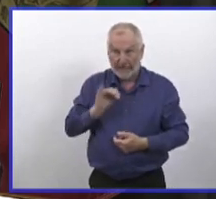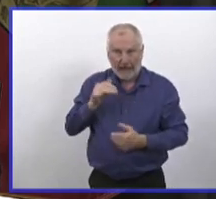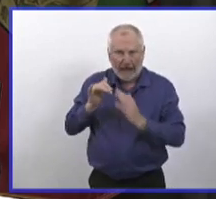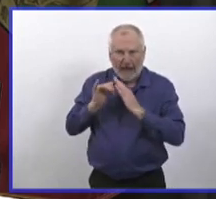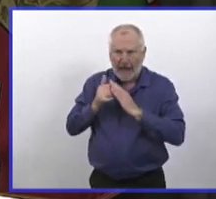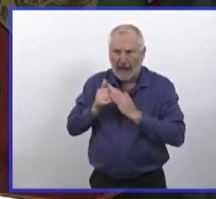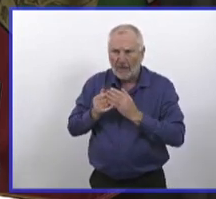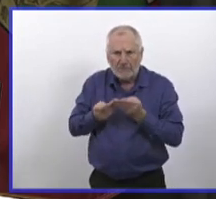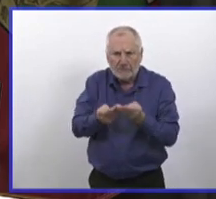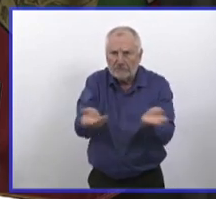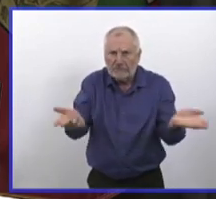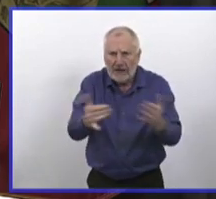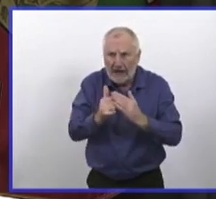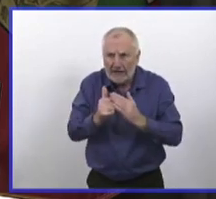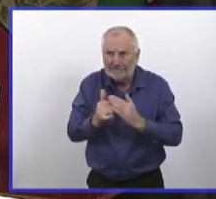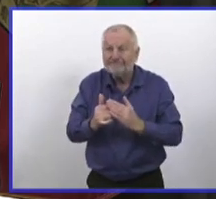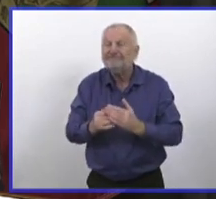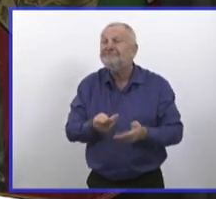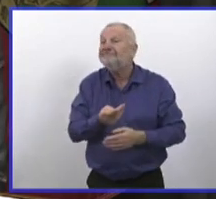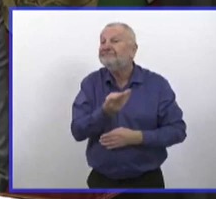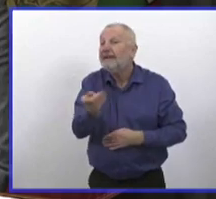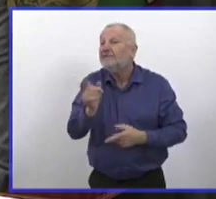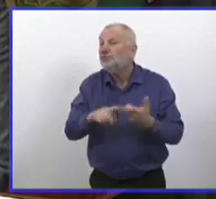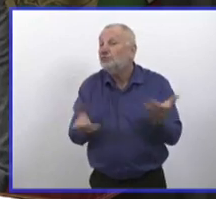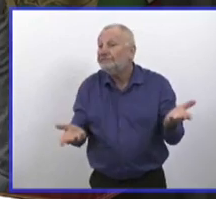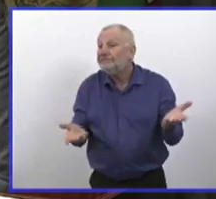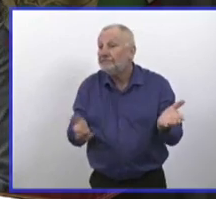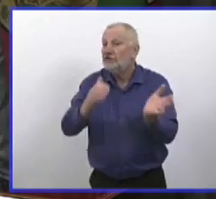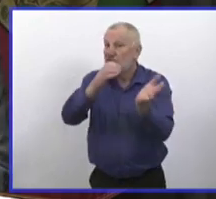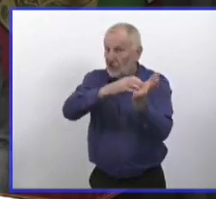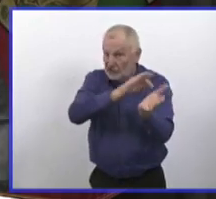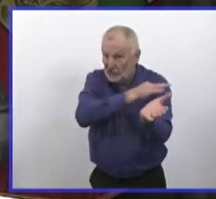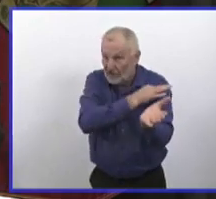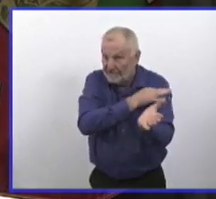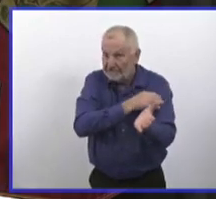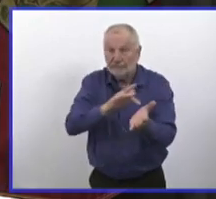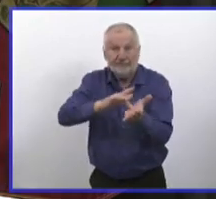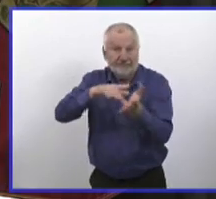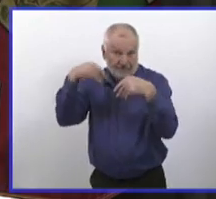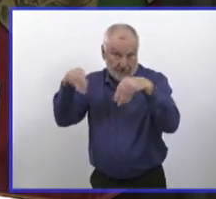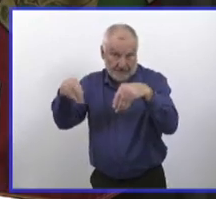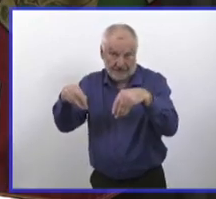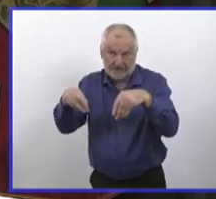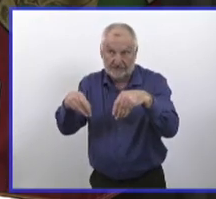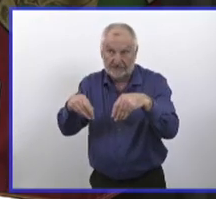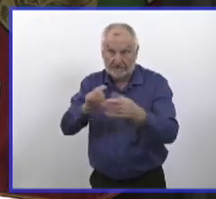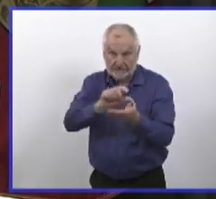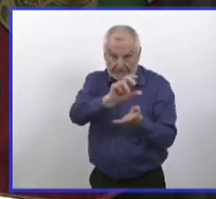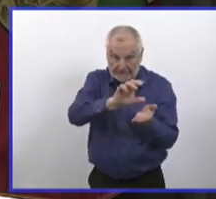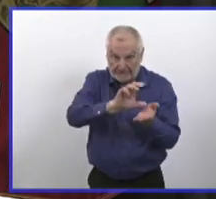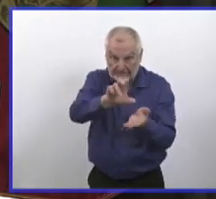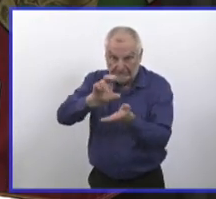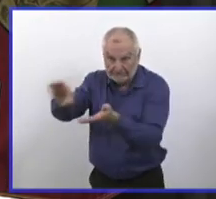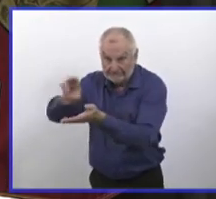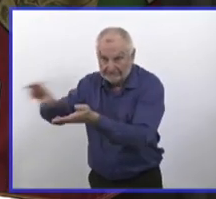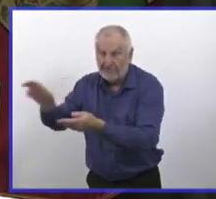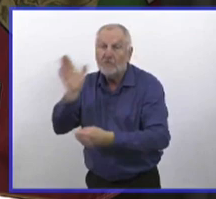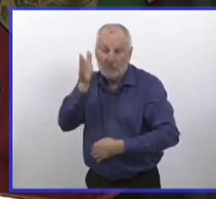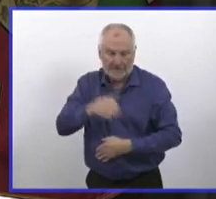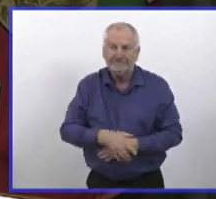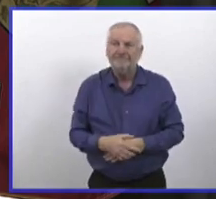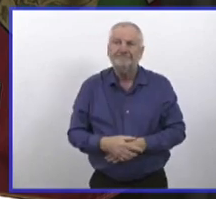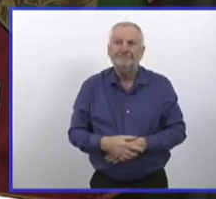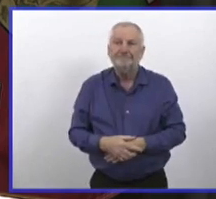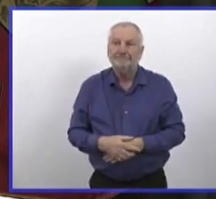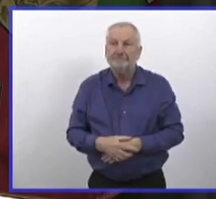working with our medical clinic partners and pharmacists. We've allocated these first doses through a pilot